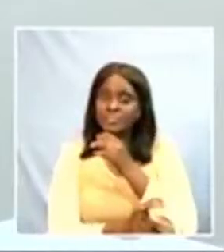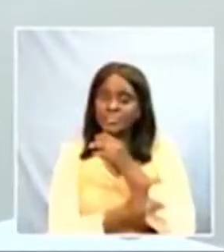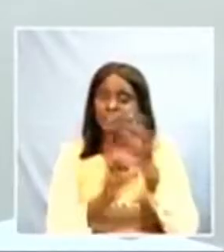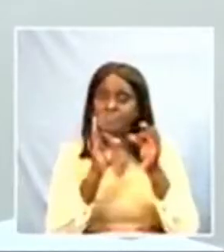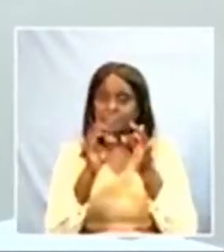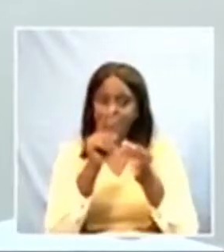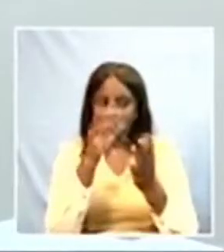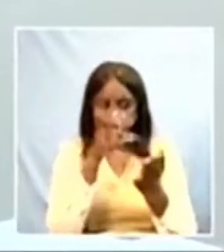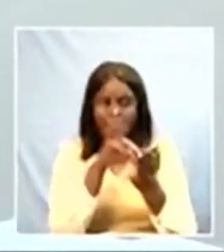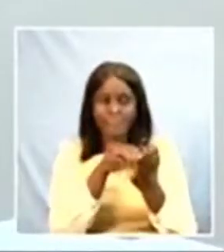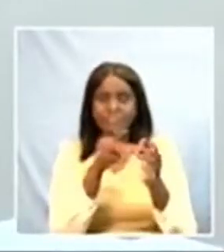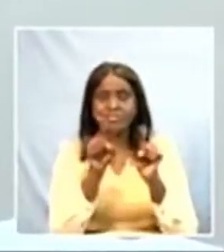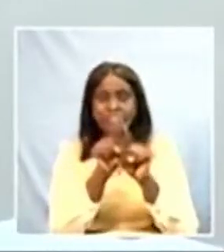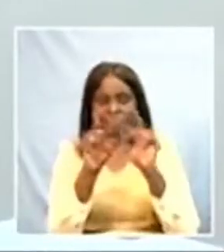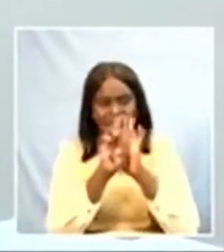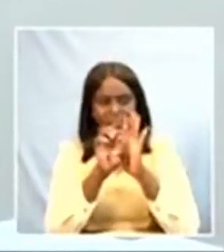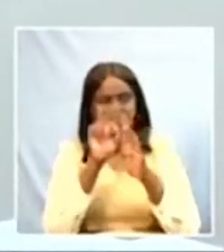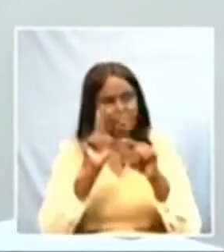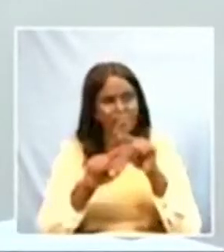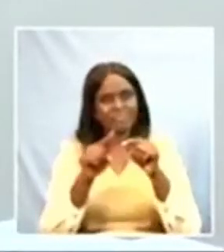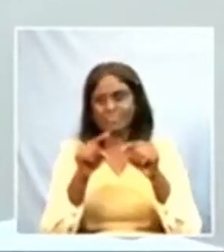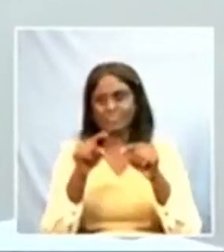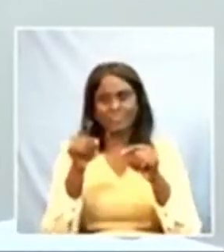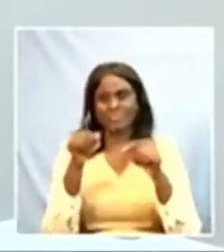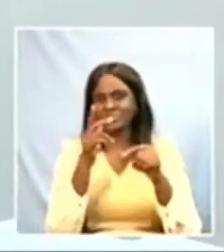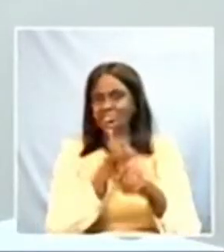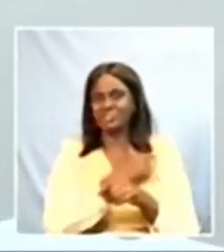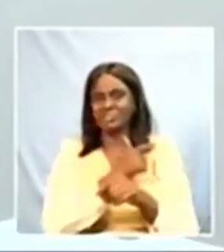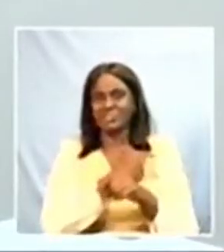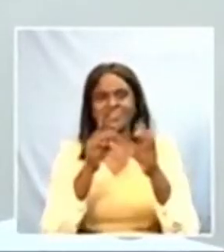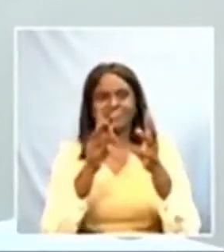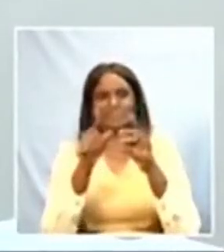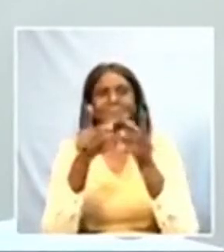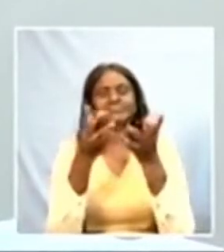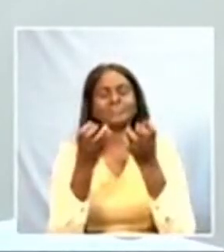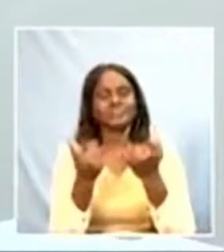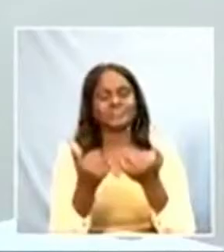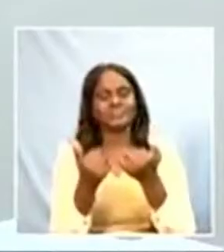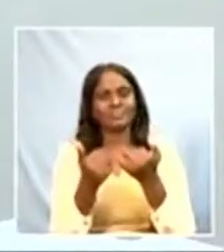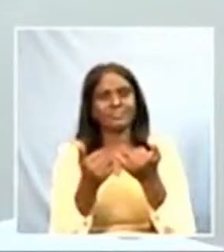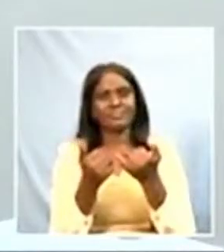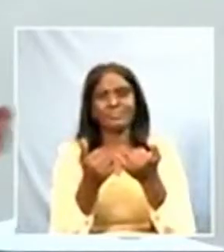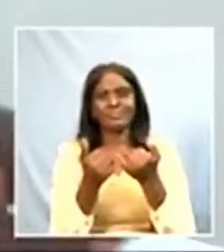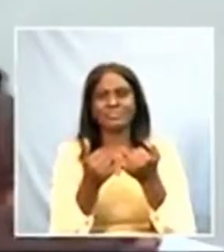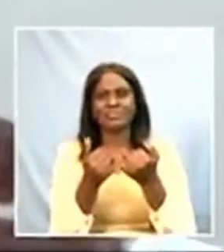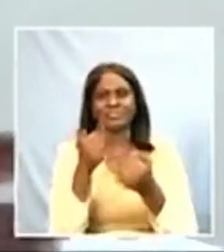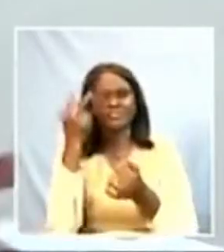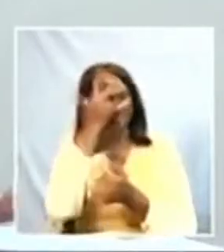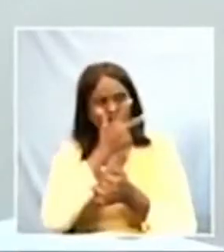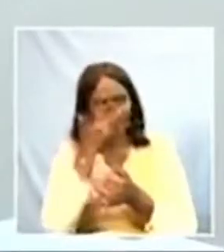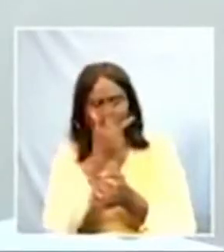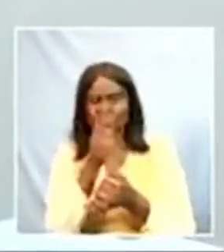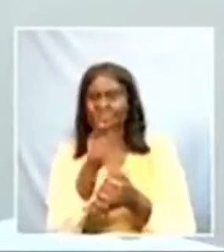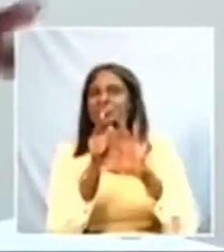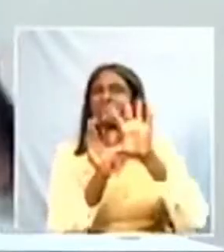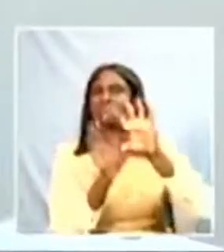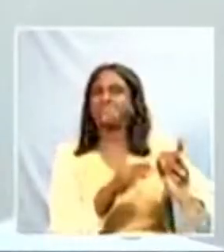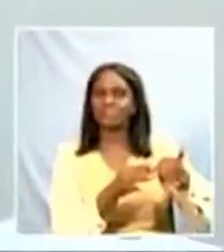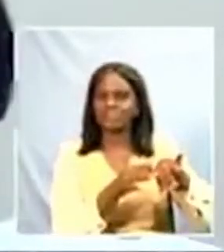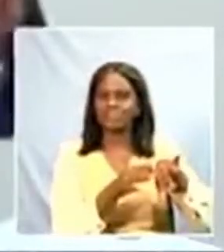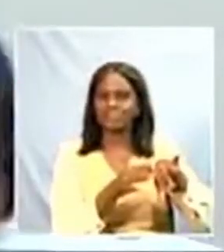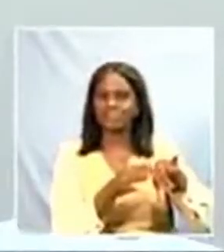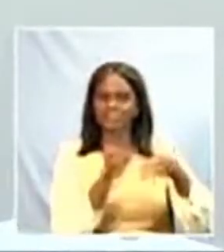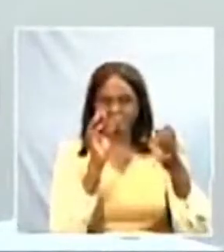If that is the case, then you cannot take the casual route you are taking. It's business as usual. This is gone. We